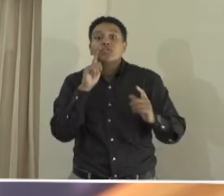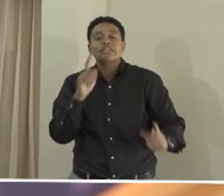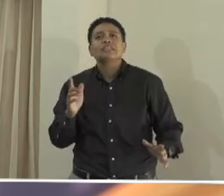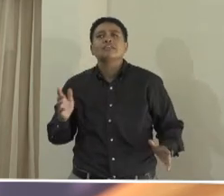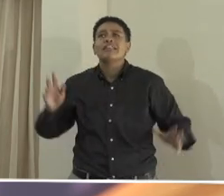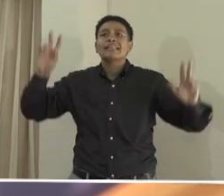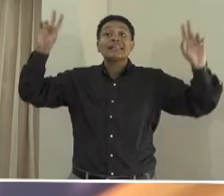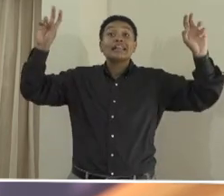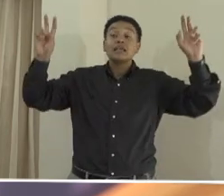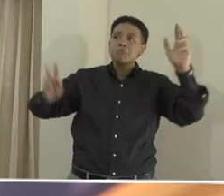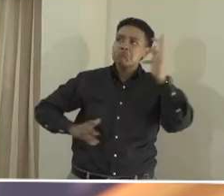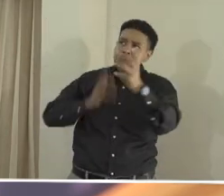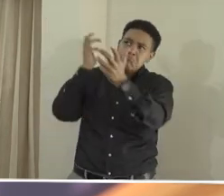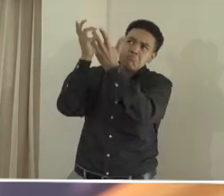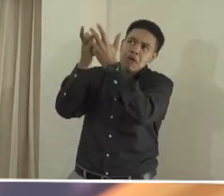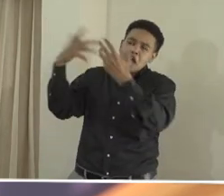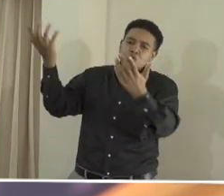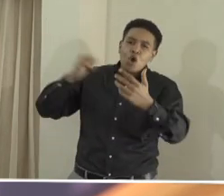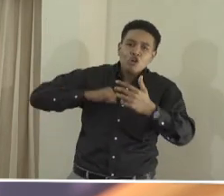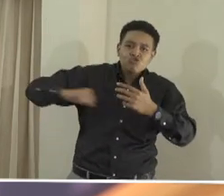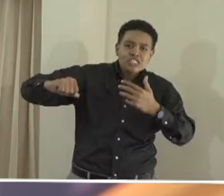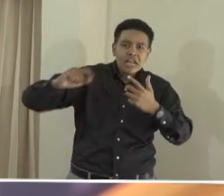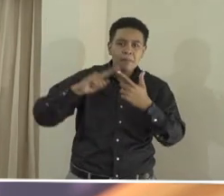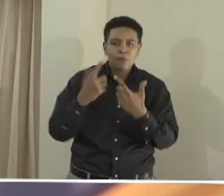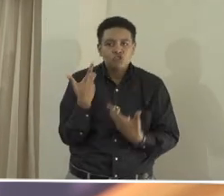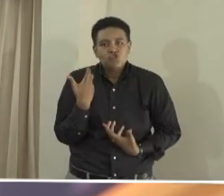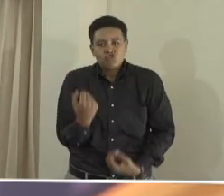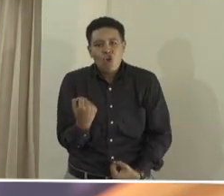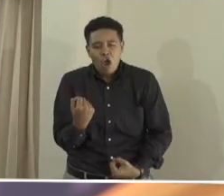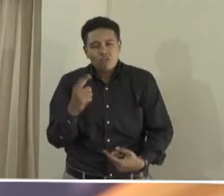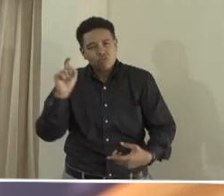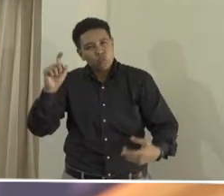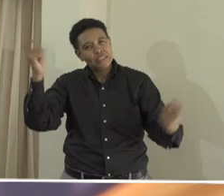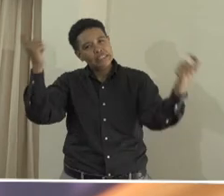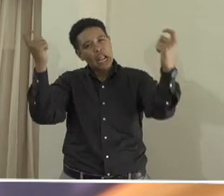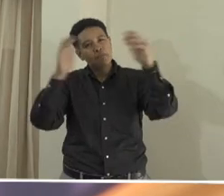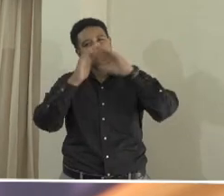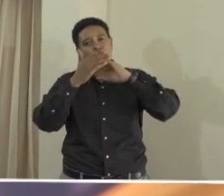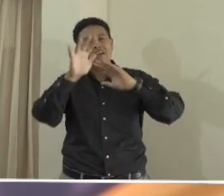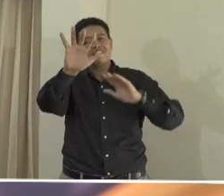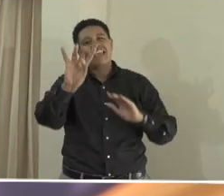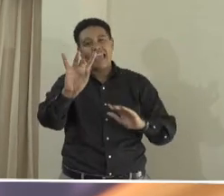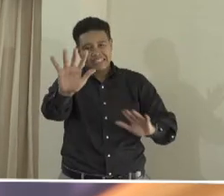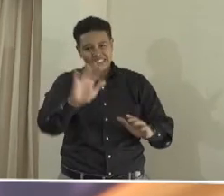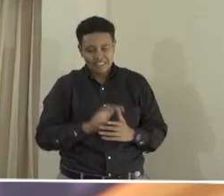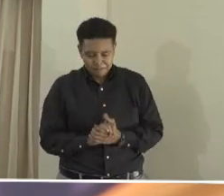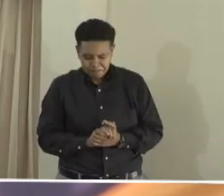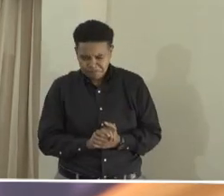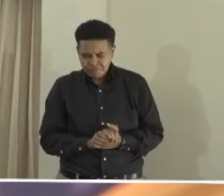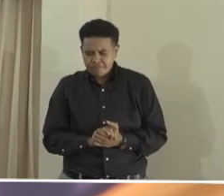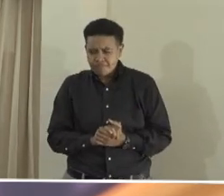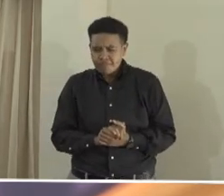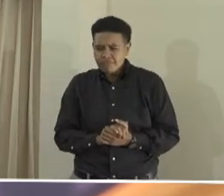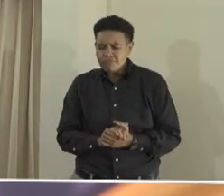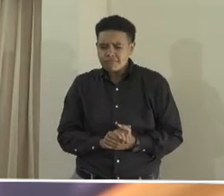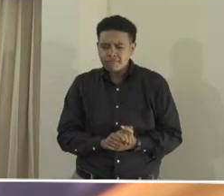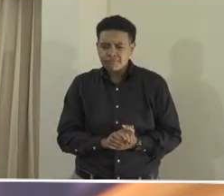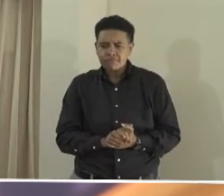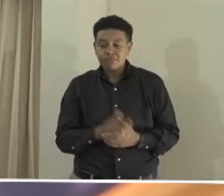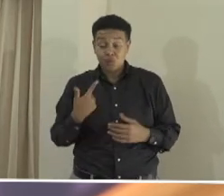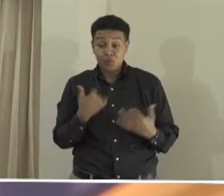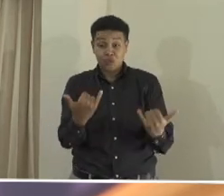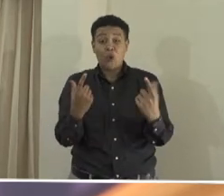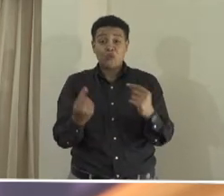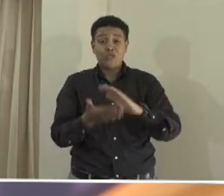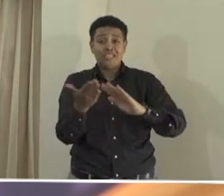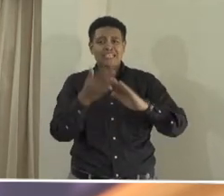the theme, resilient and strong. Let's celebrate Jamaica 58. We're conducting our celebratory